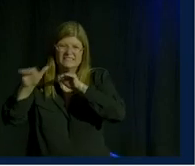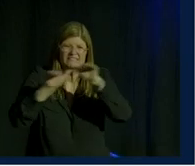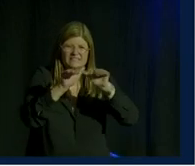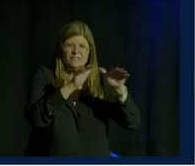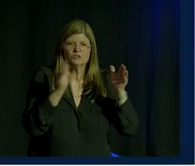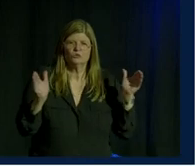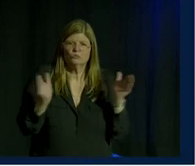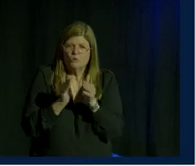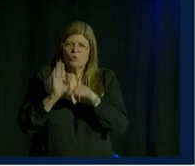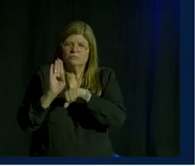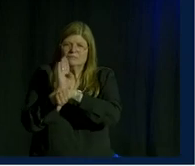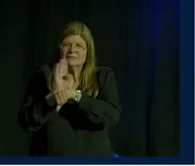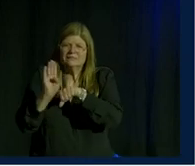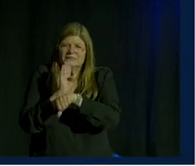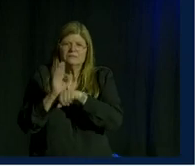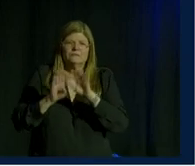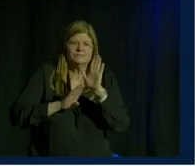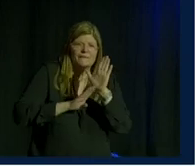our amenities.